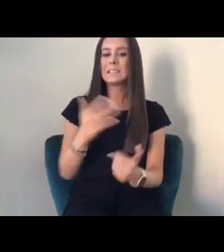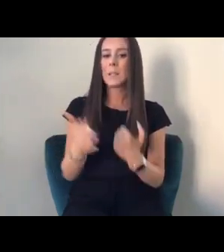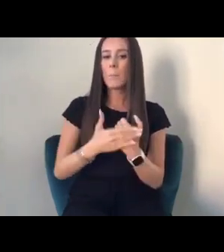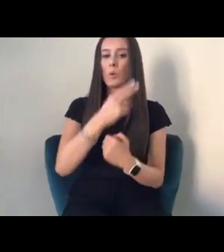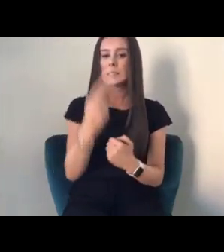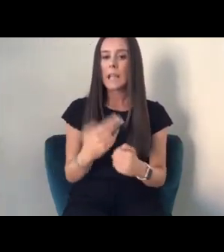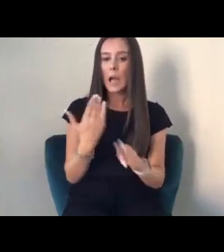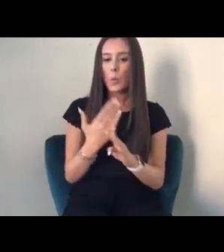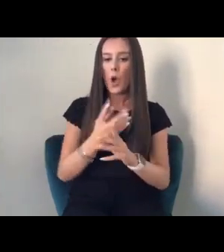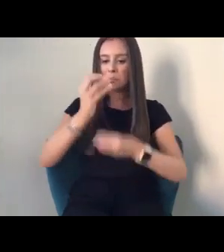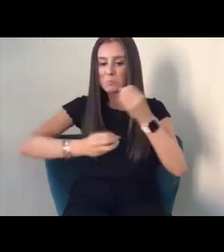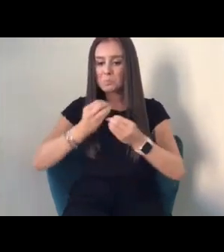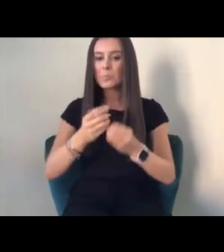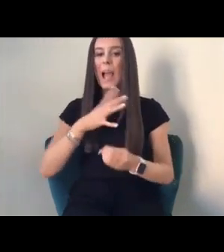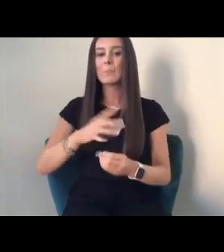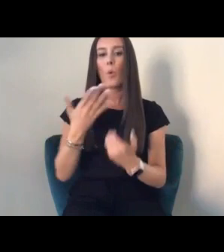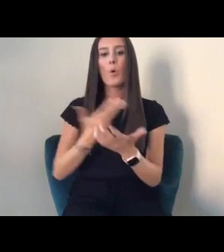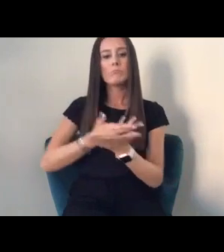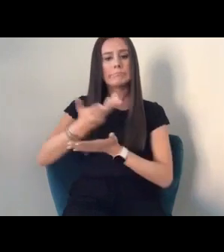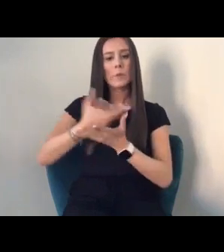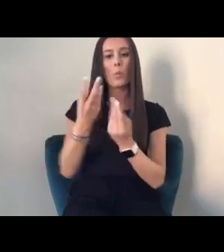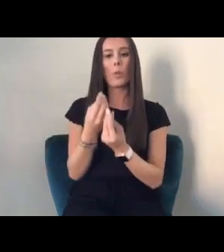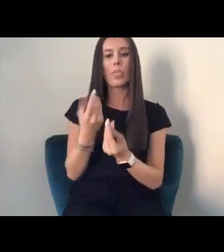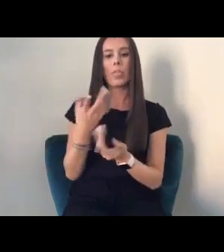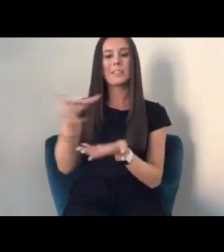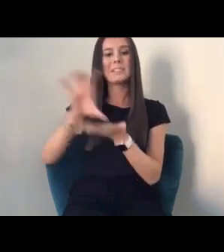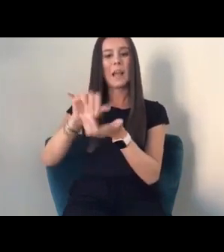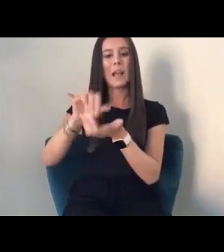and continued engagement with our stakeholders.